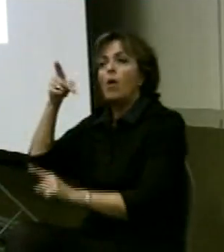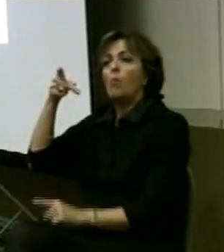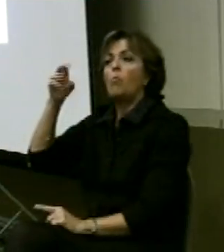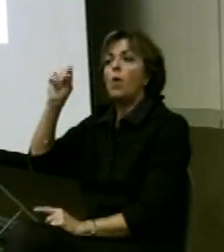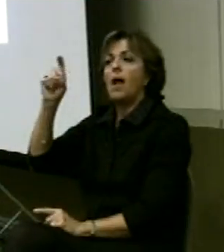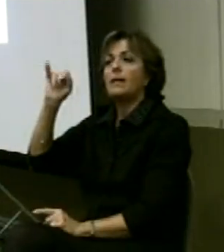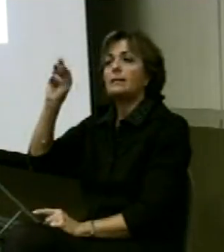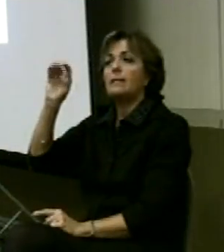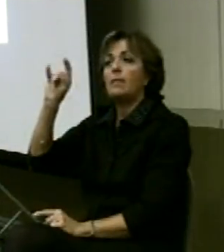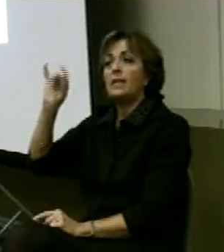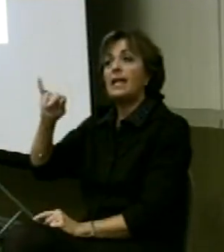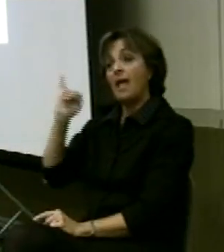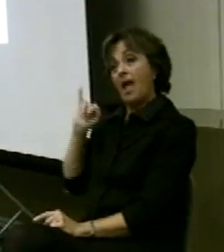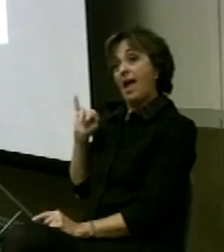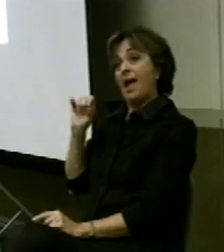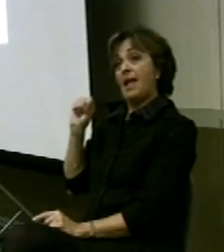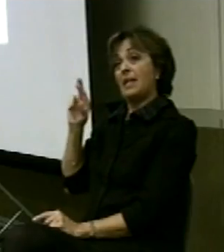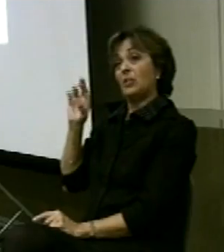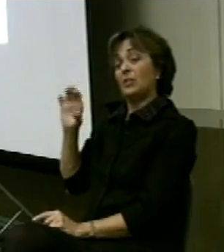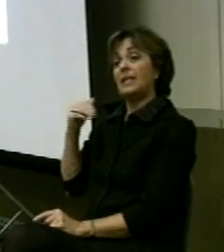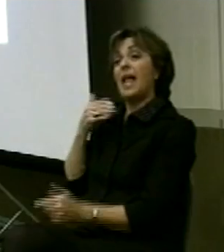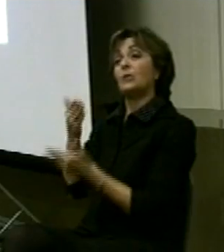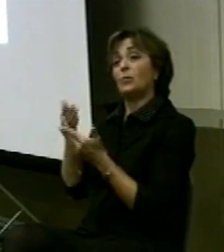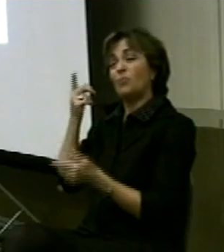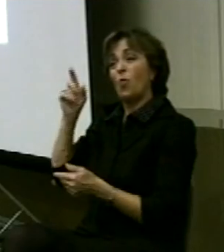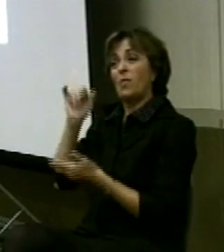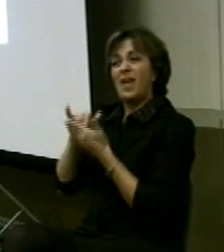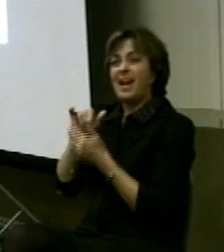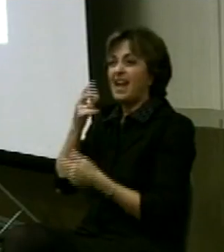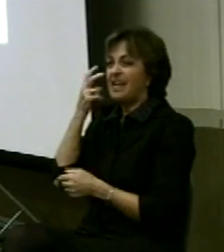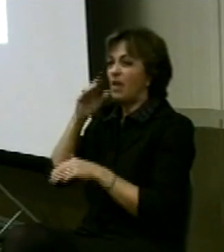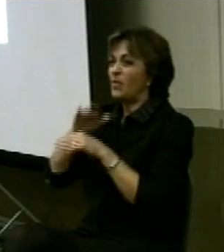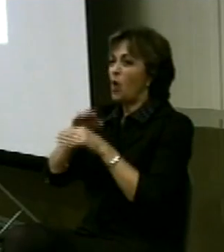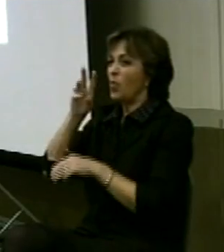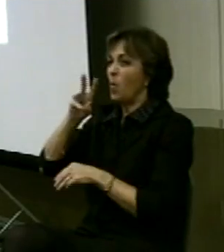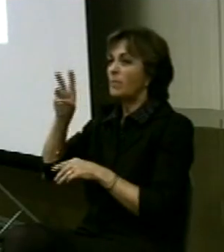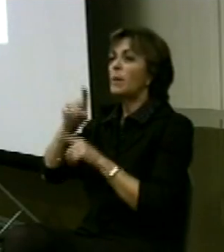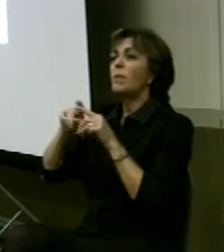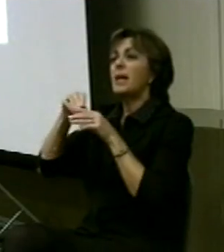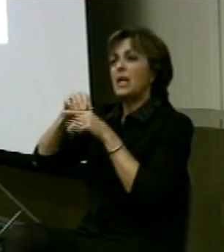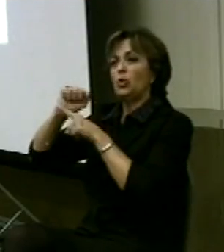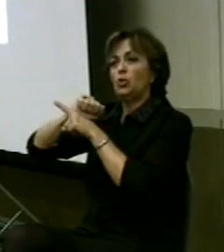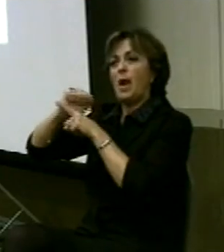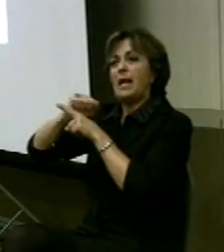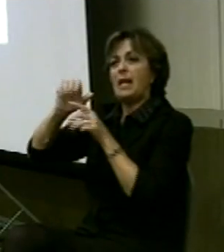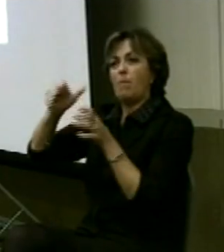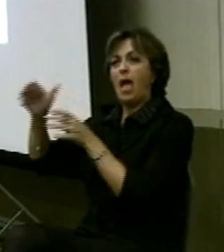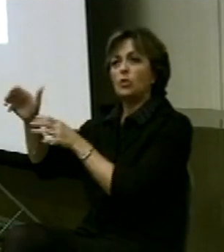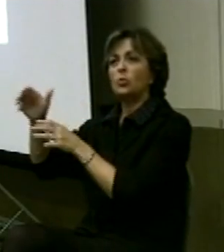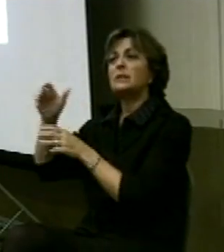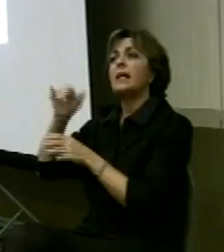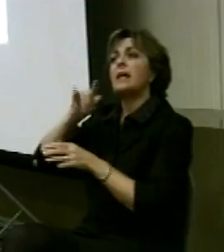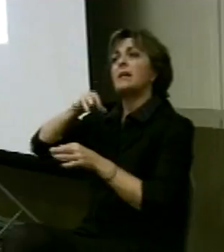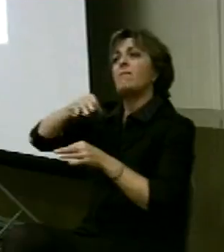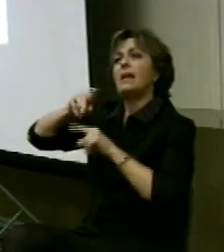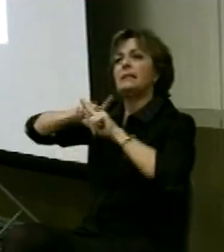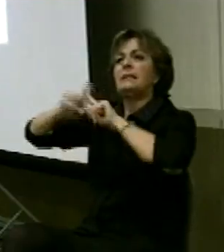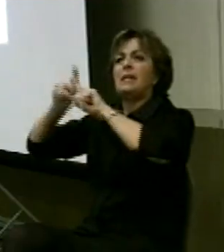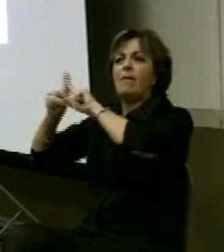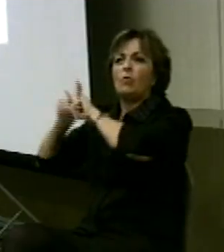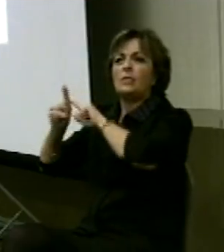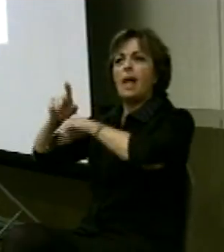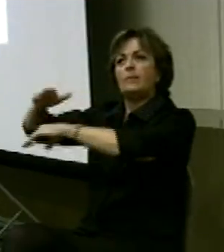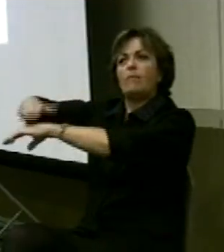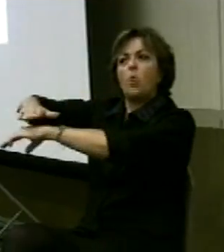some resources for that. I don't believe they're on our website, but they are in some of our training modules where it really defines the different types of